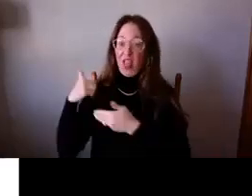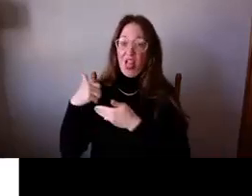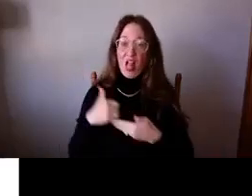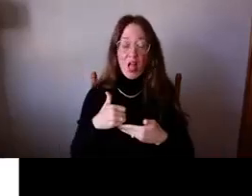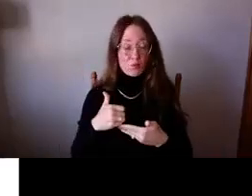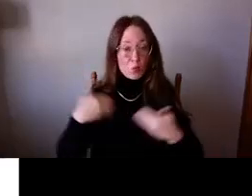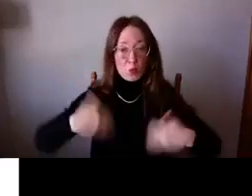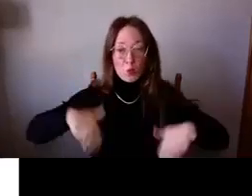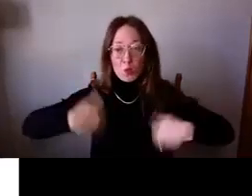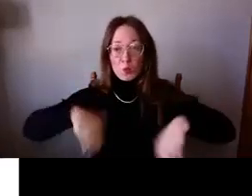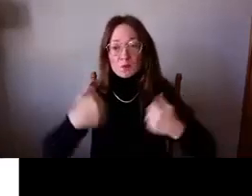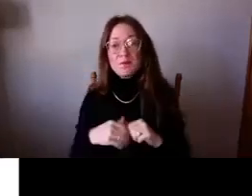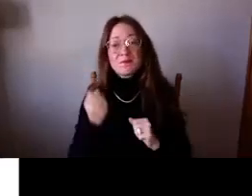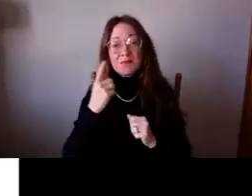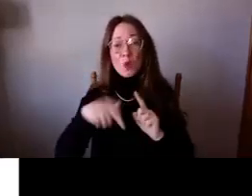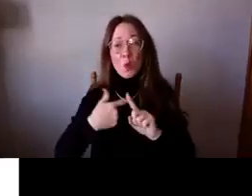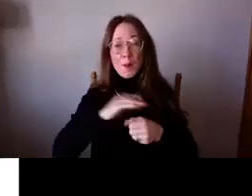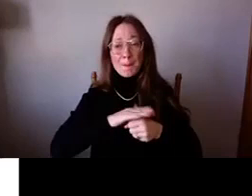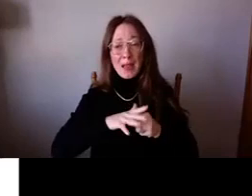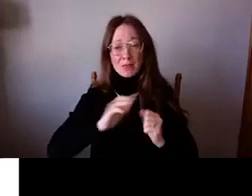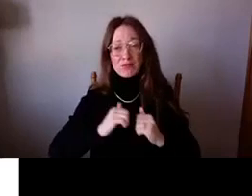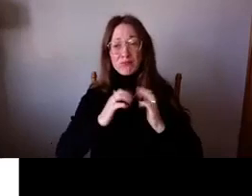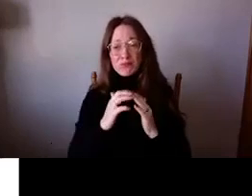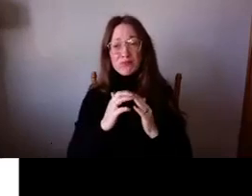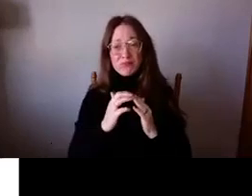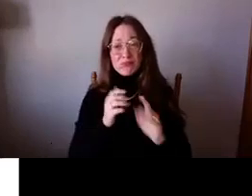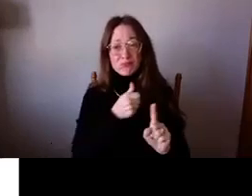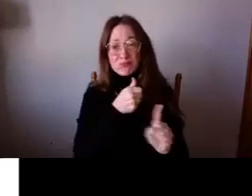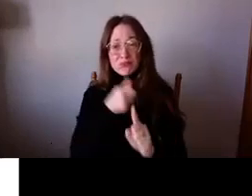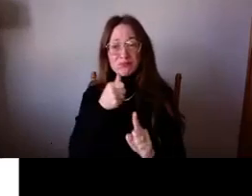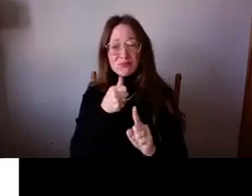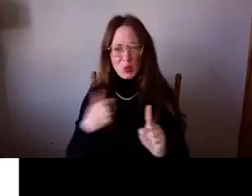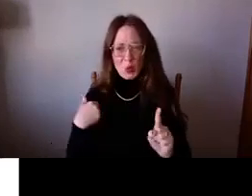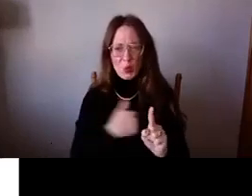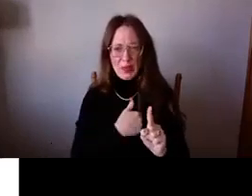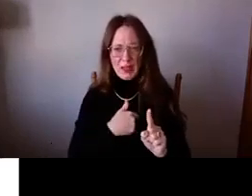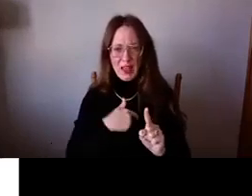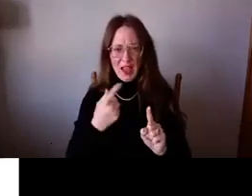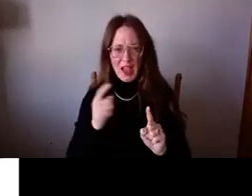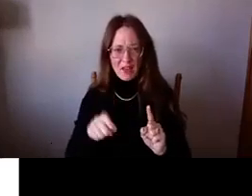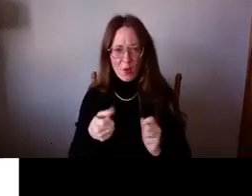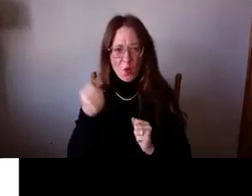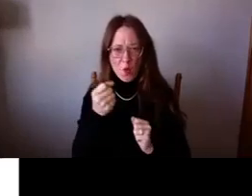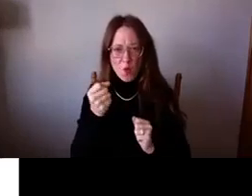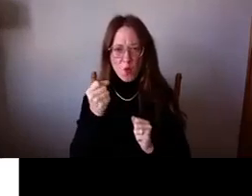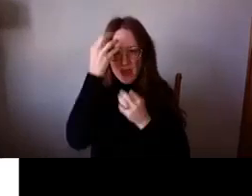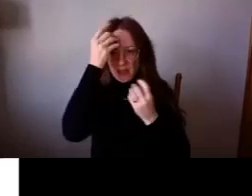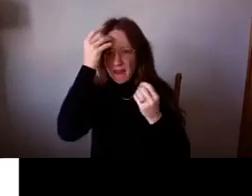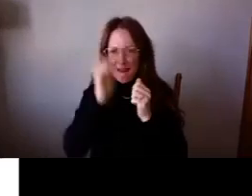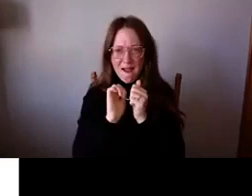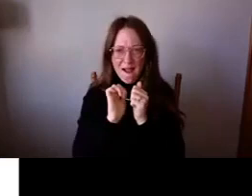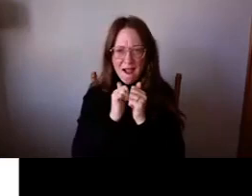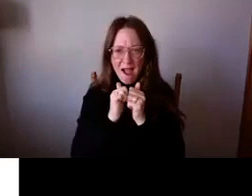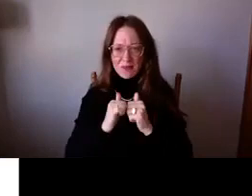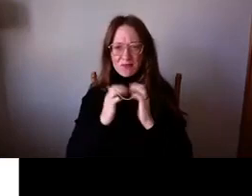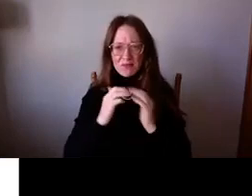onset of the pandemic, the COVID-19 pandemic, has resulted in more rethinking and changes out of necessity. We've seen VR programs across